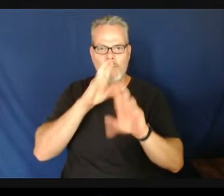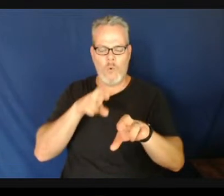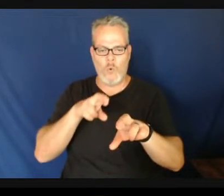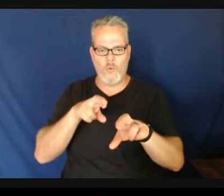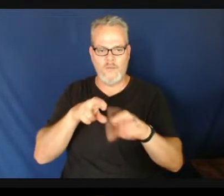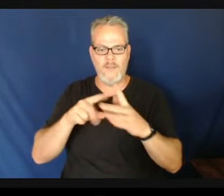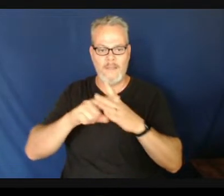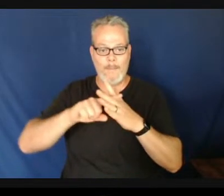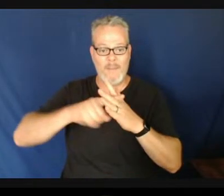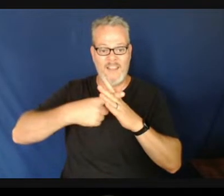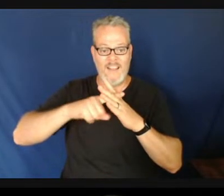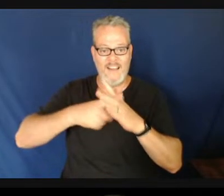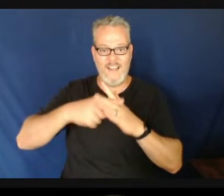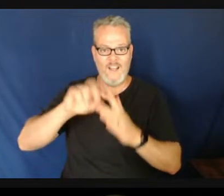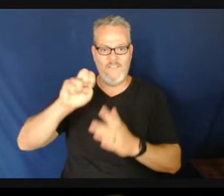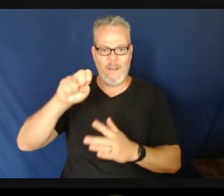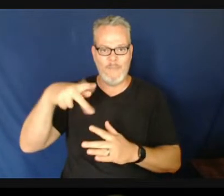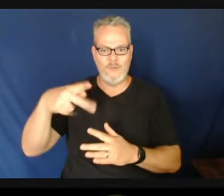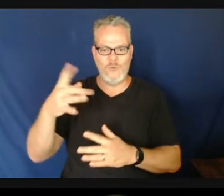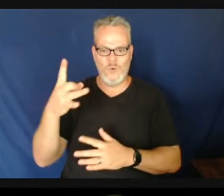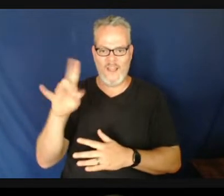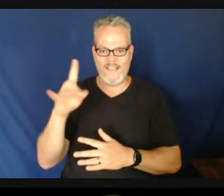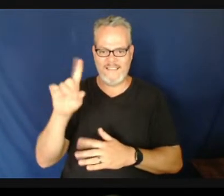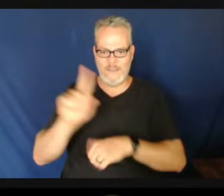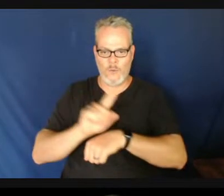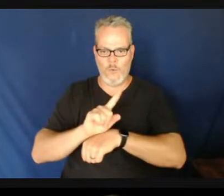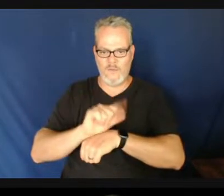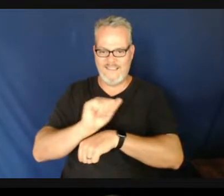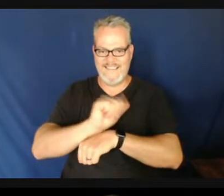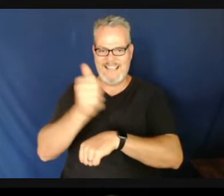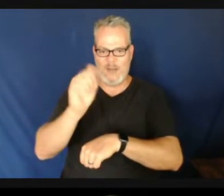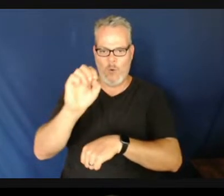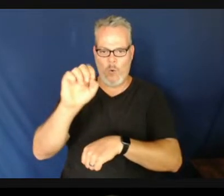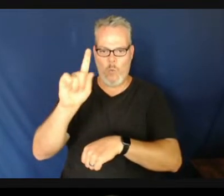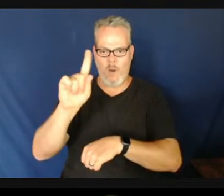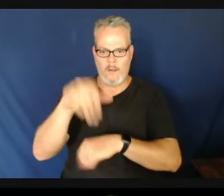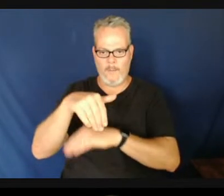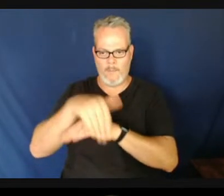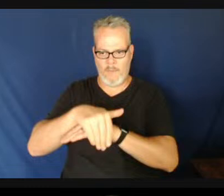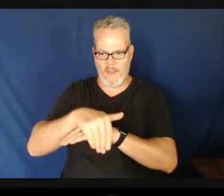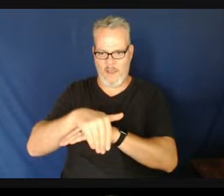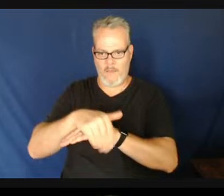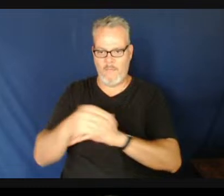episode 18 at 10:01 p.m. when lava overflowed from the north vent.